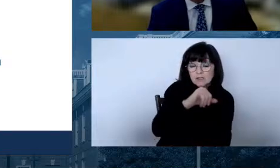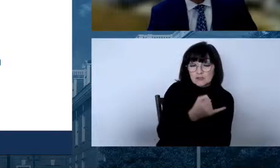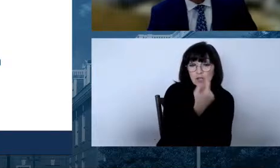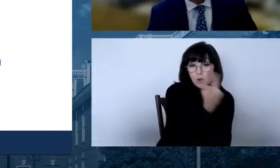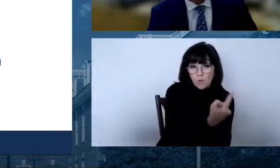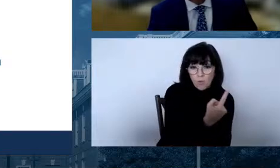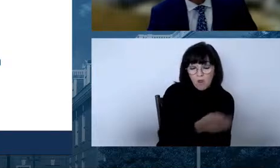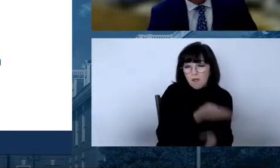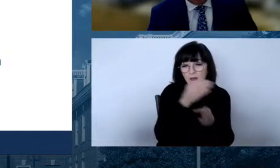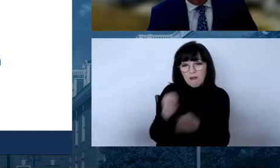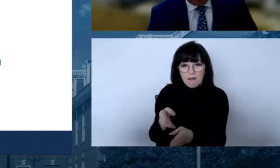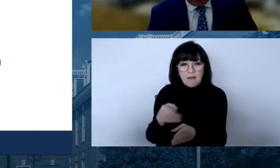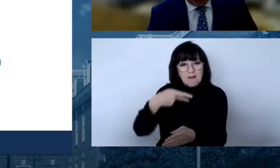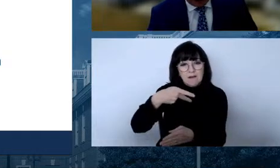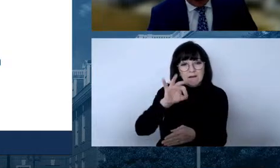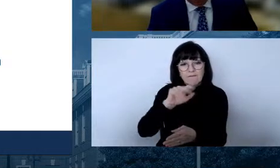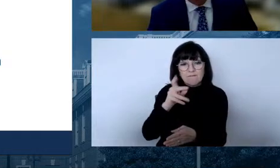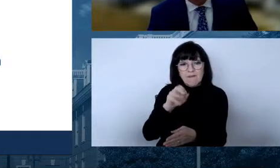get a booster